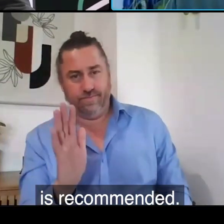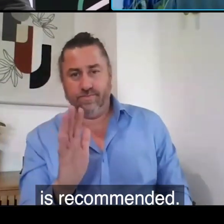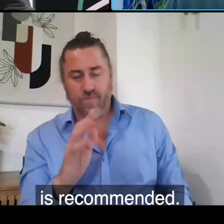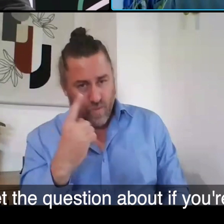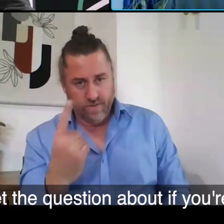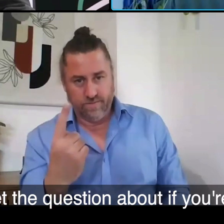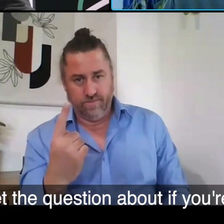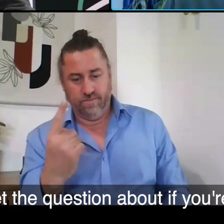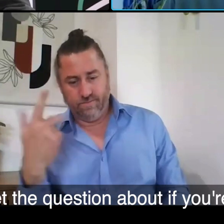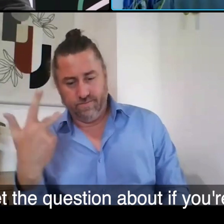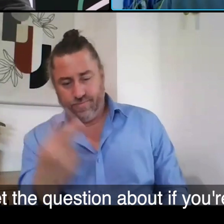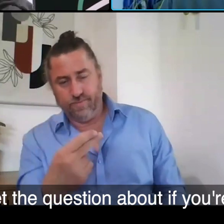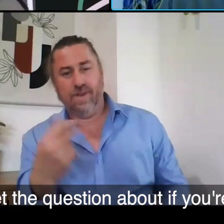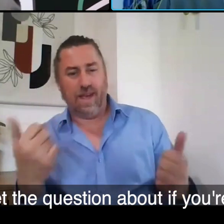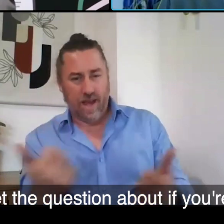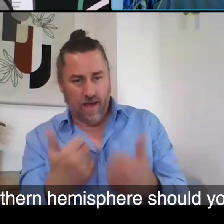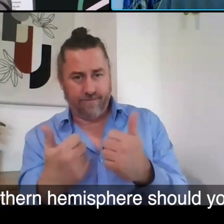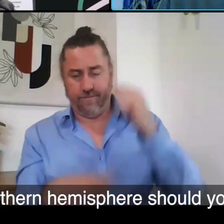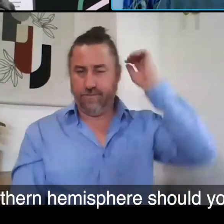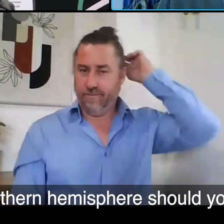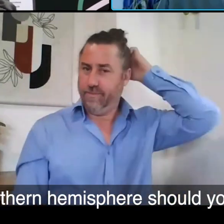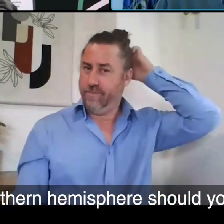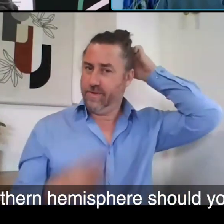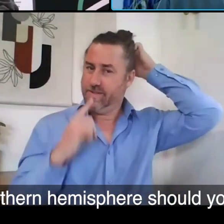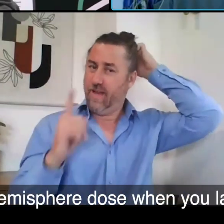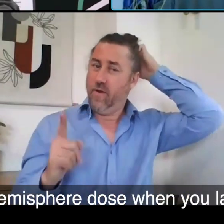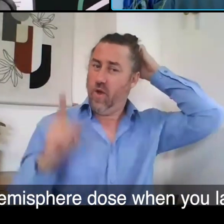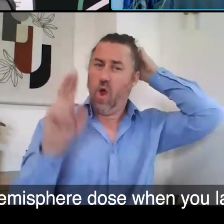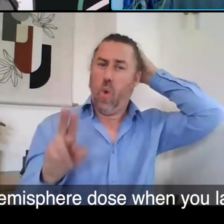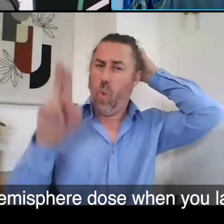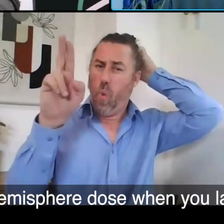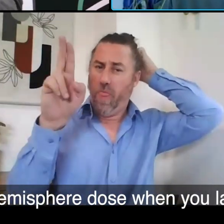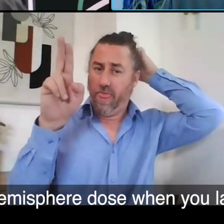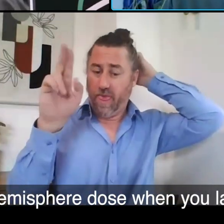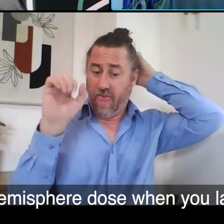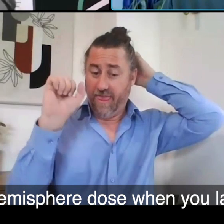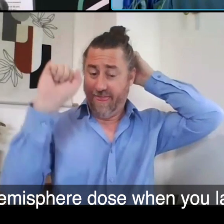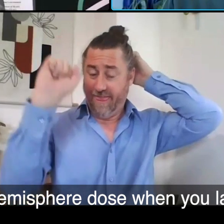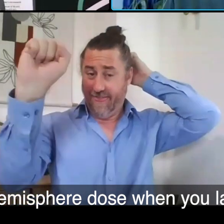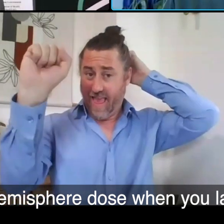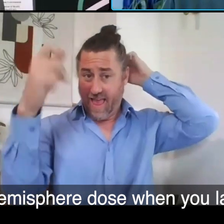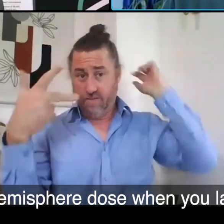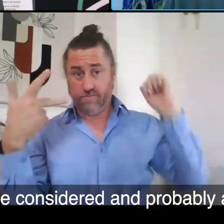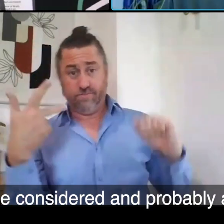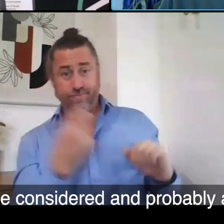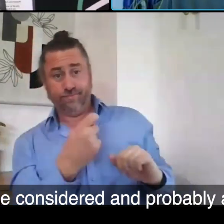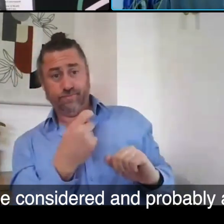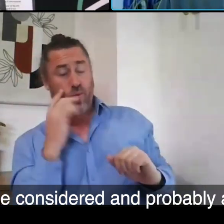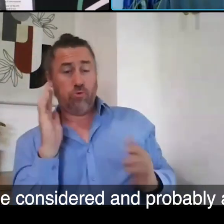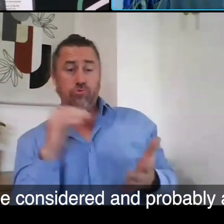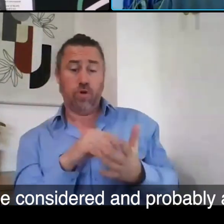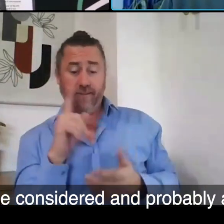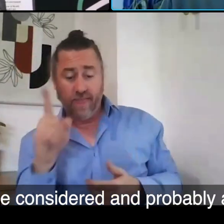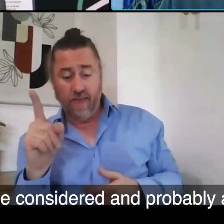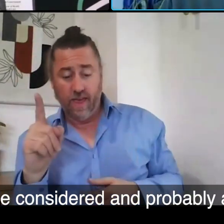dose is recommended. We also get the question about if you're travelling to the Northern Hemisphere, should you get the Northern Hemisphere dose when you land there? Again, it